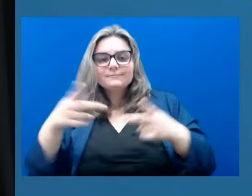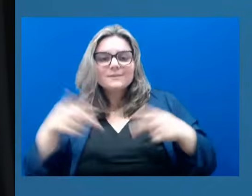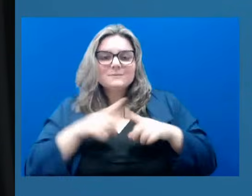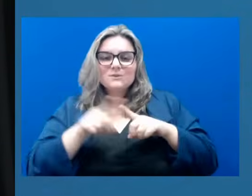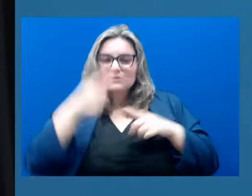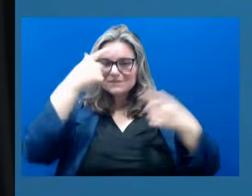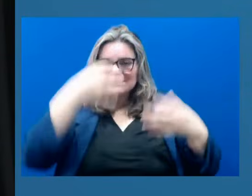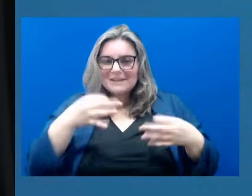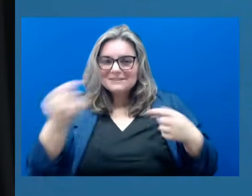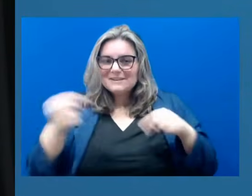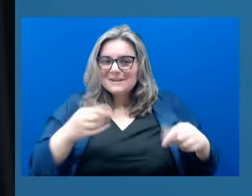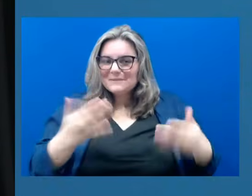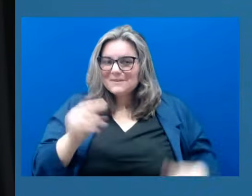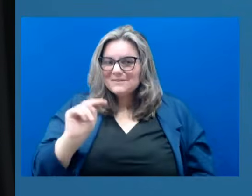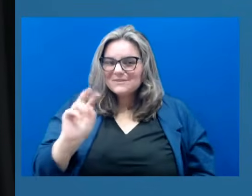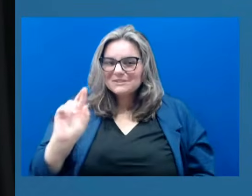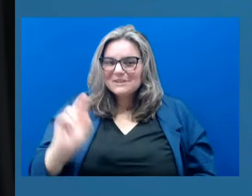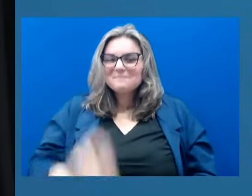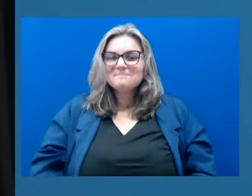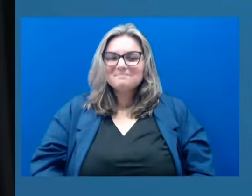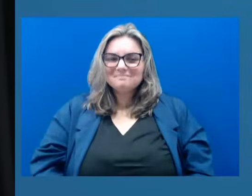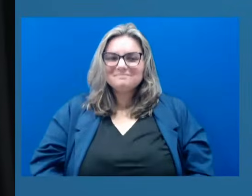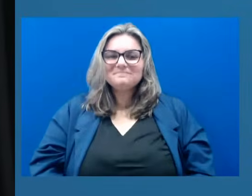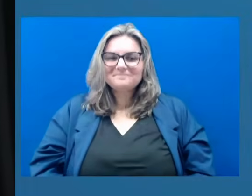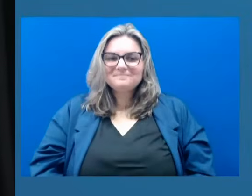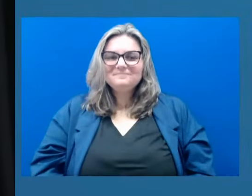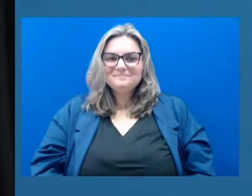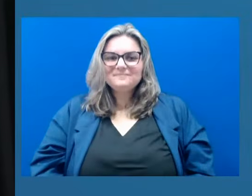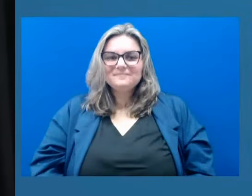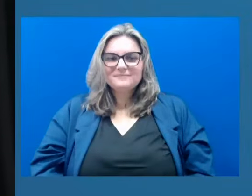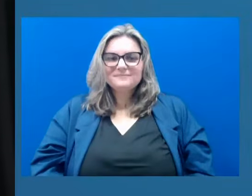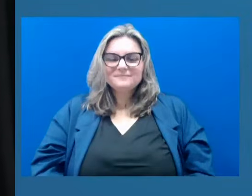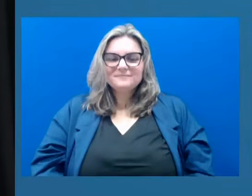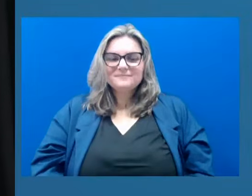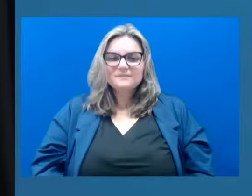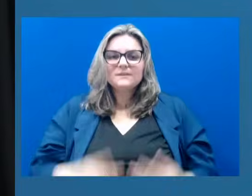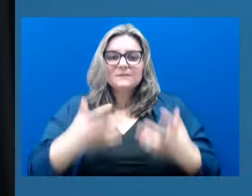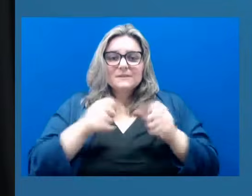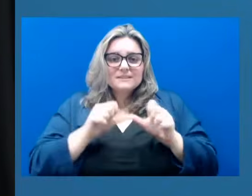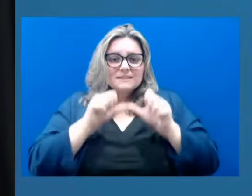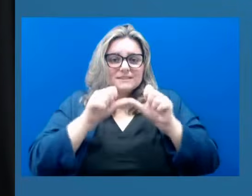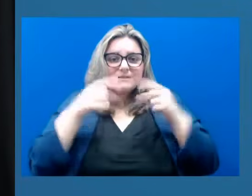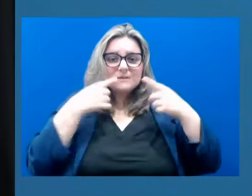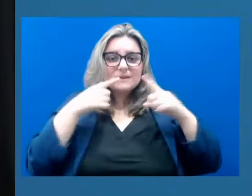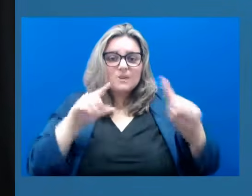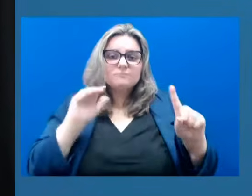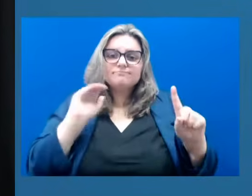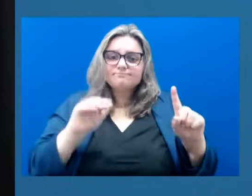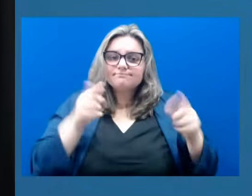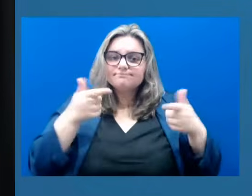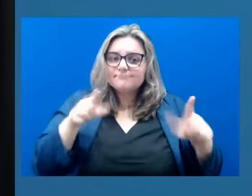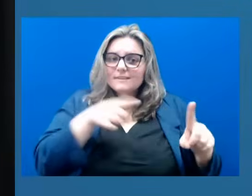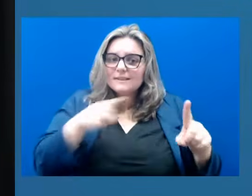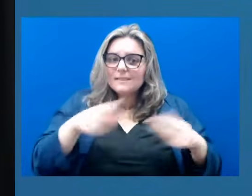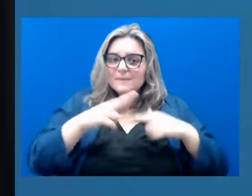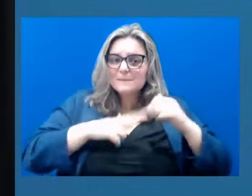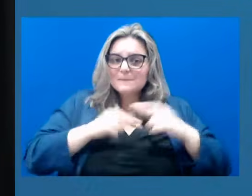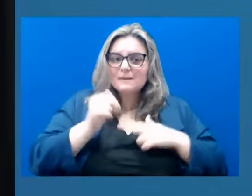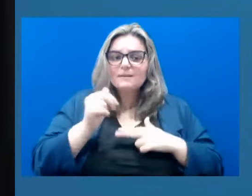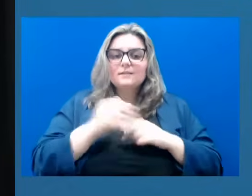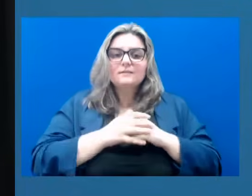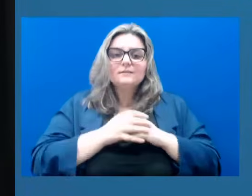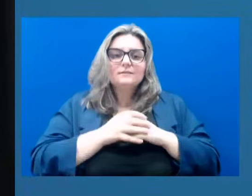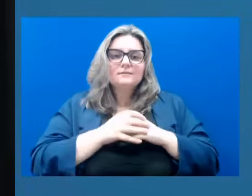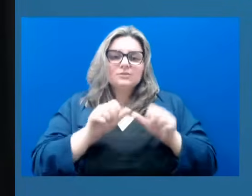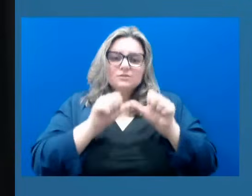right? And to make sure that we were continuing to announce letting them build and the continued work that you continue to have, your leadership,